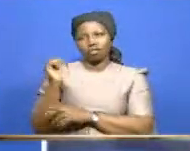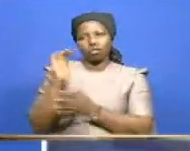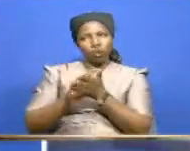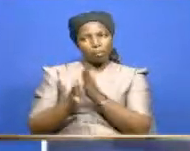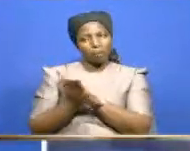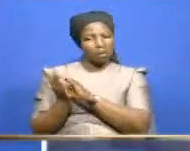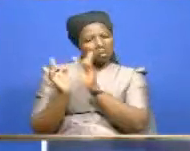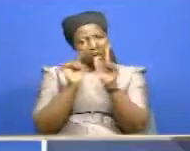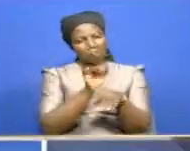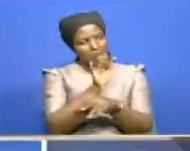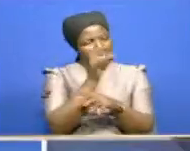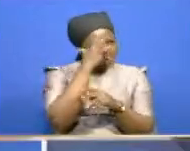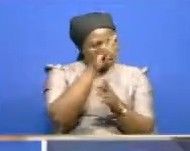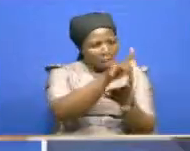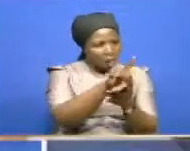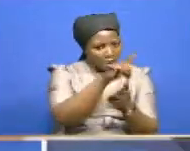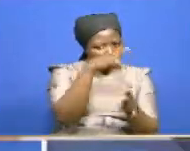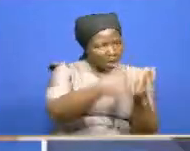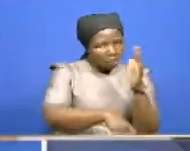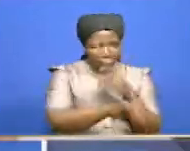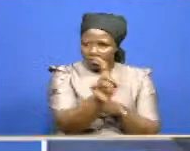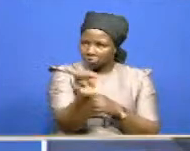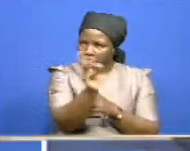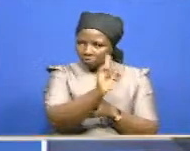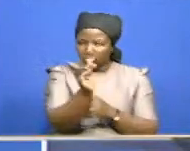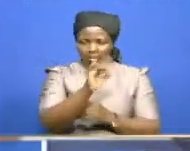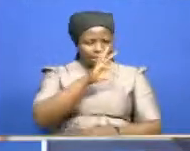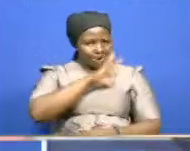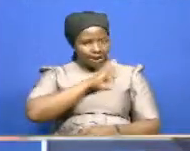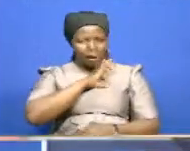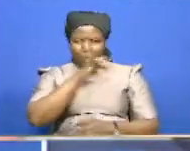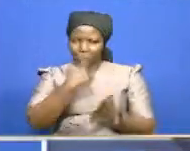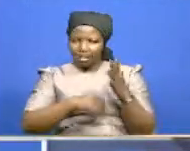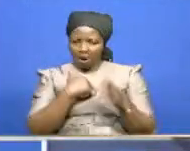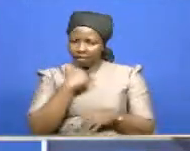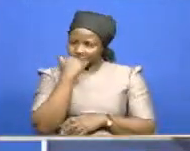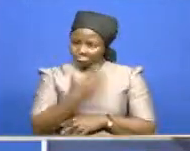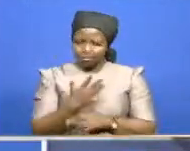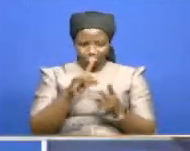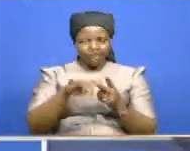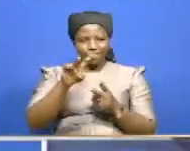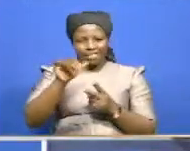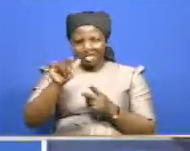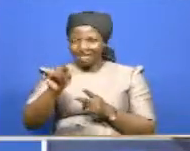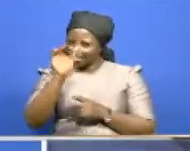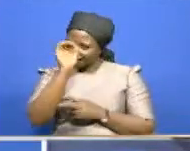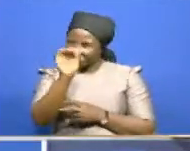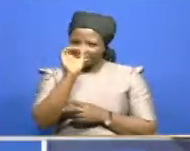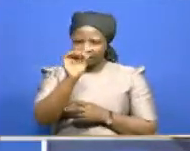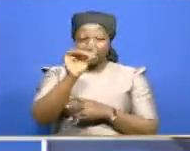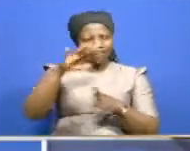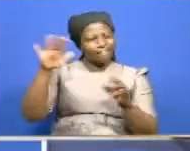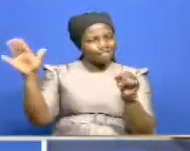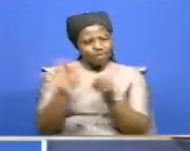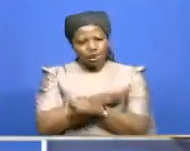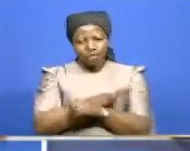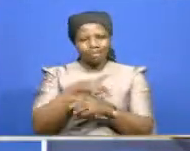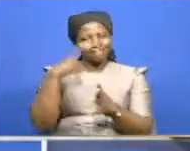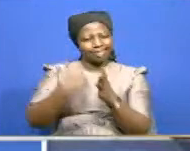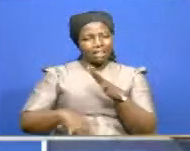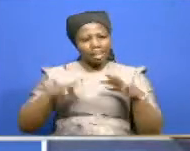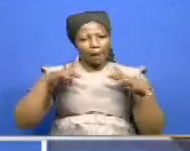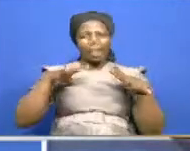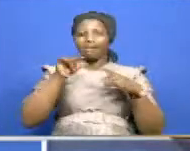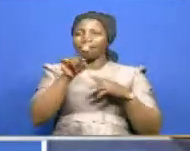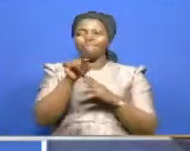kodi. No income tax, no VAT, nothing. Complete tax break. That